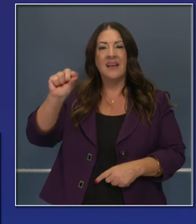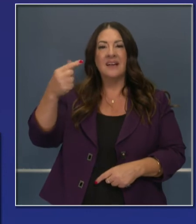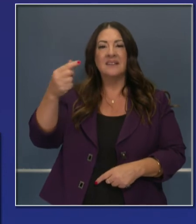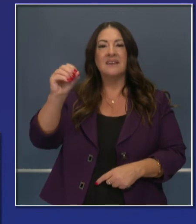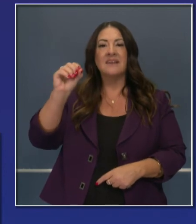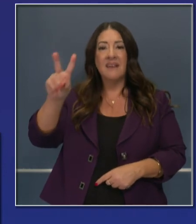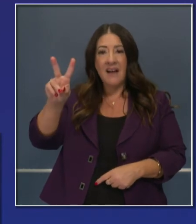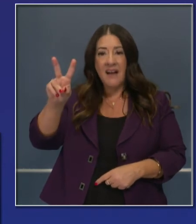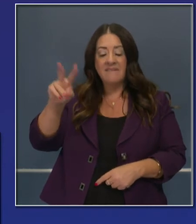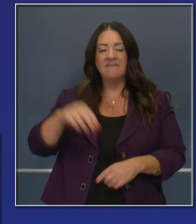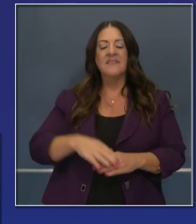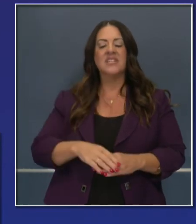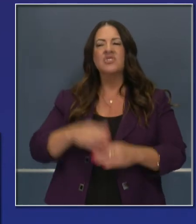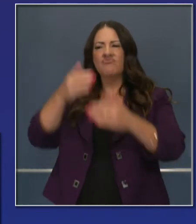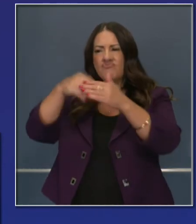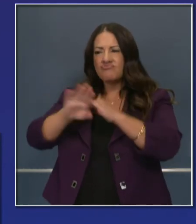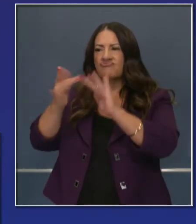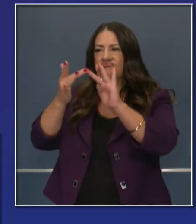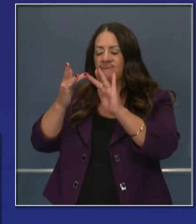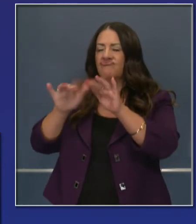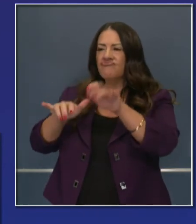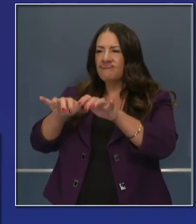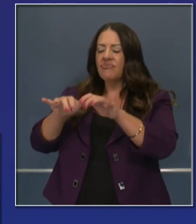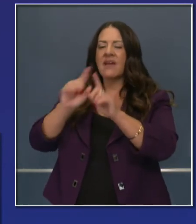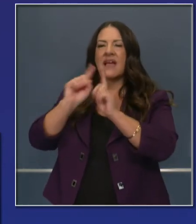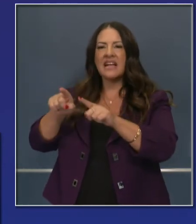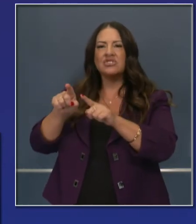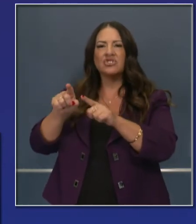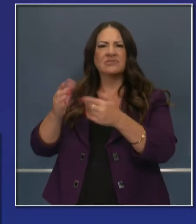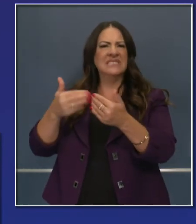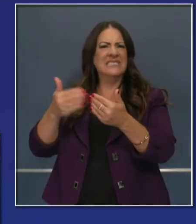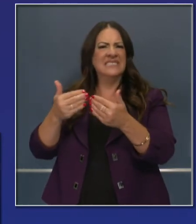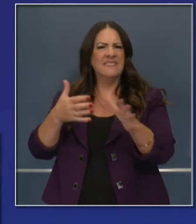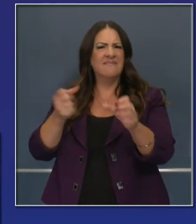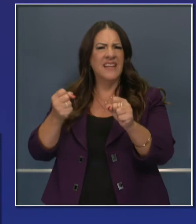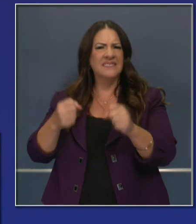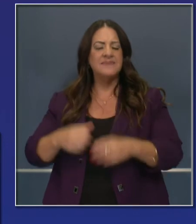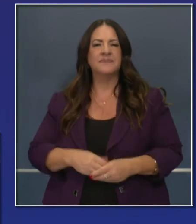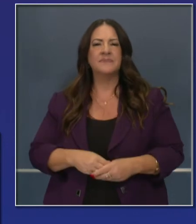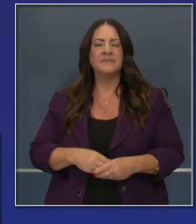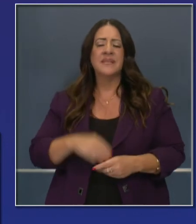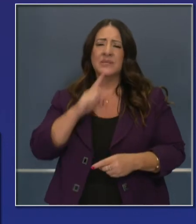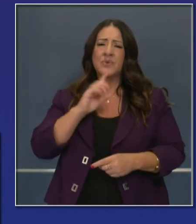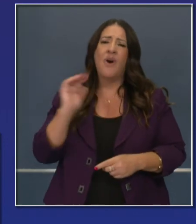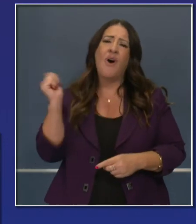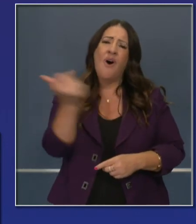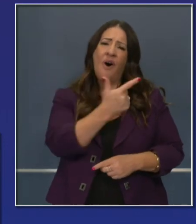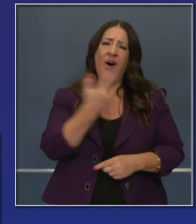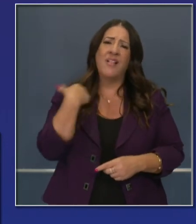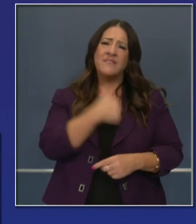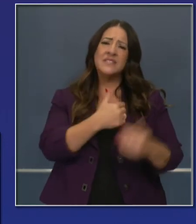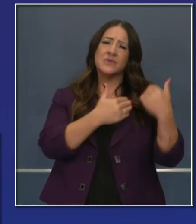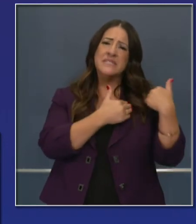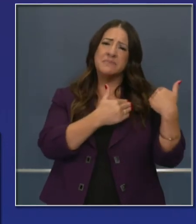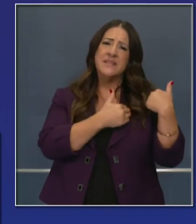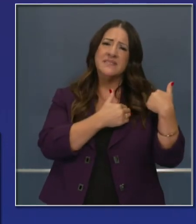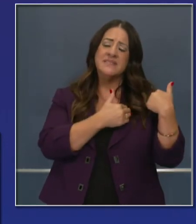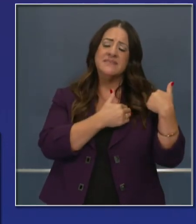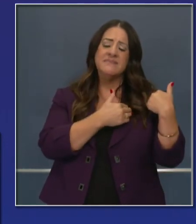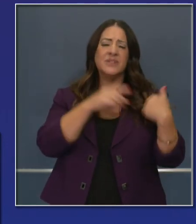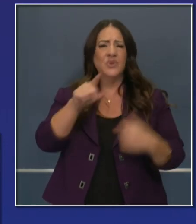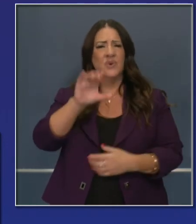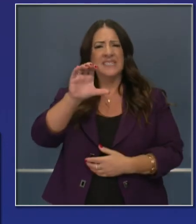my2020census.gov. If you haven't had the privilege, our collective responsibility as individuals, as active, not inert citizens,